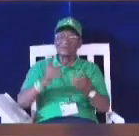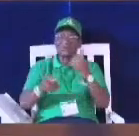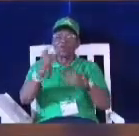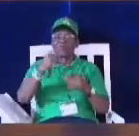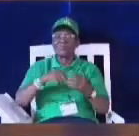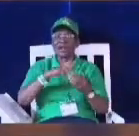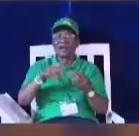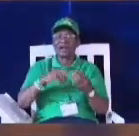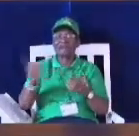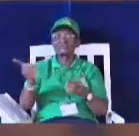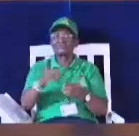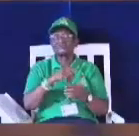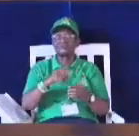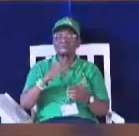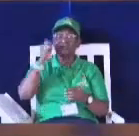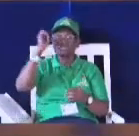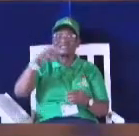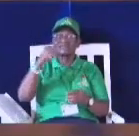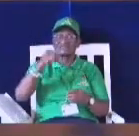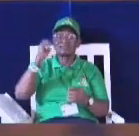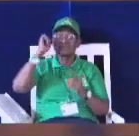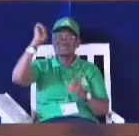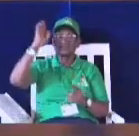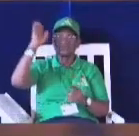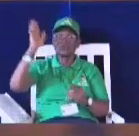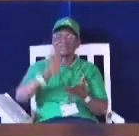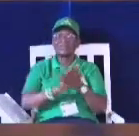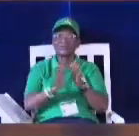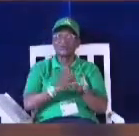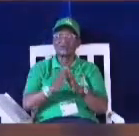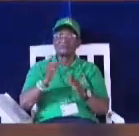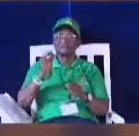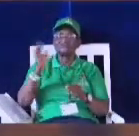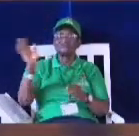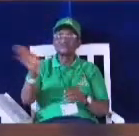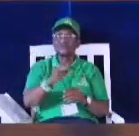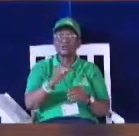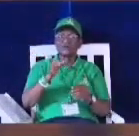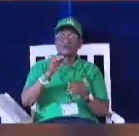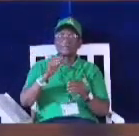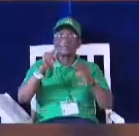He says He will become your personal physician.